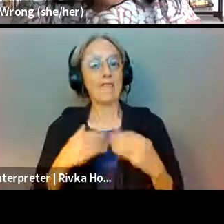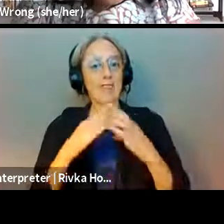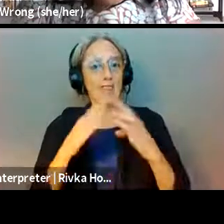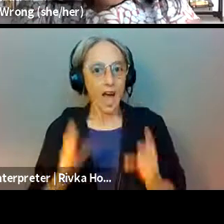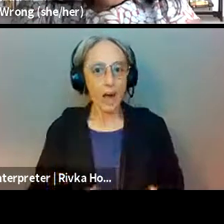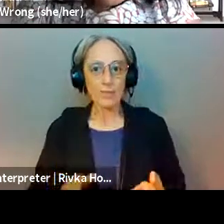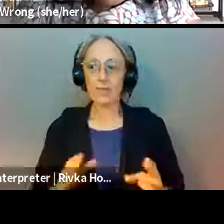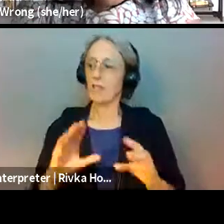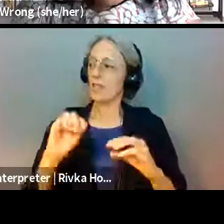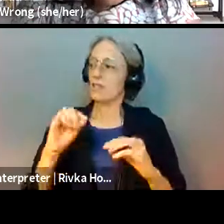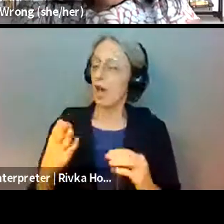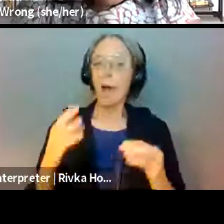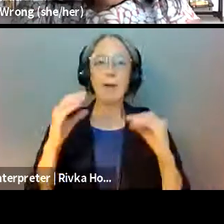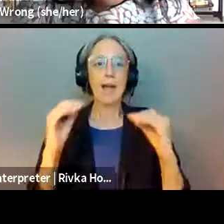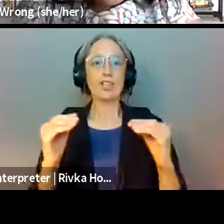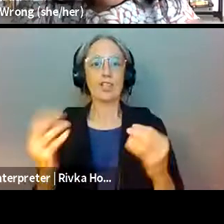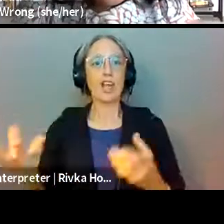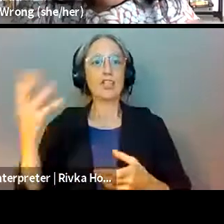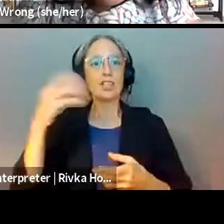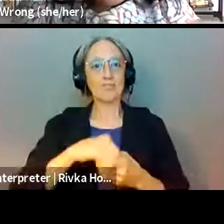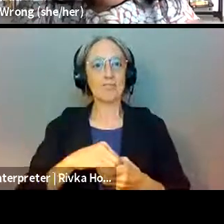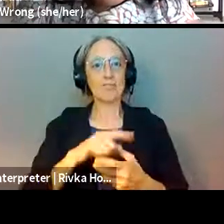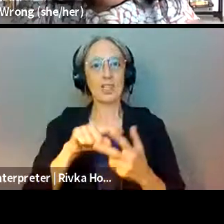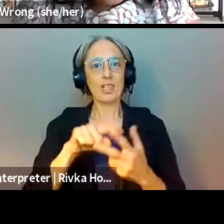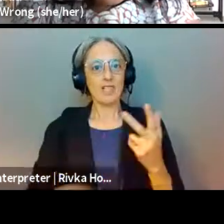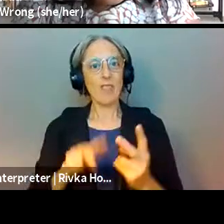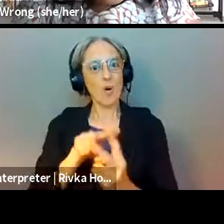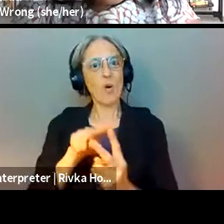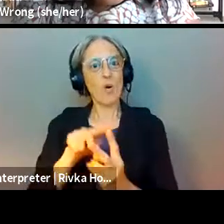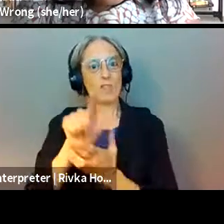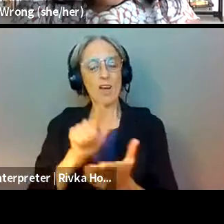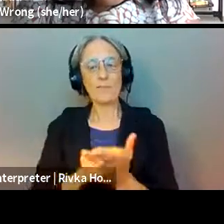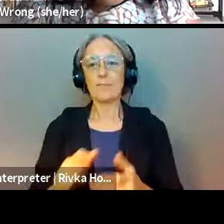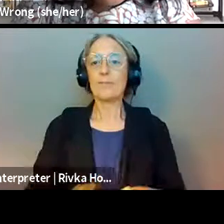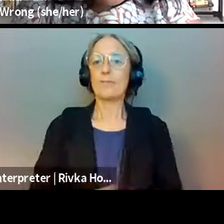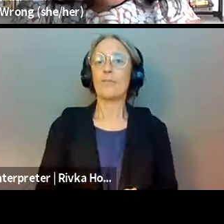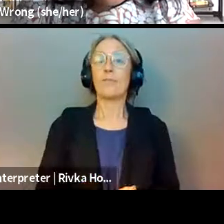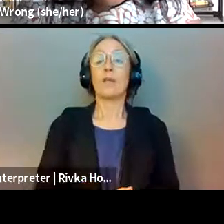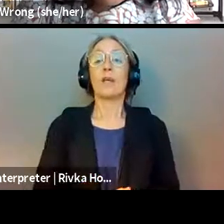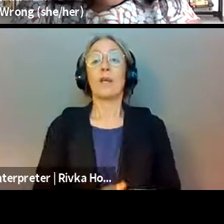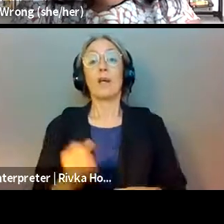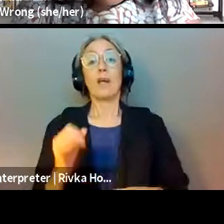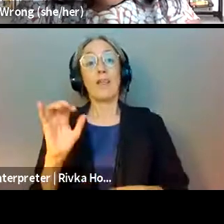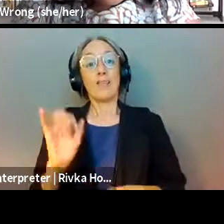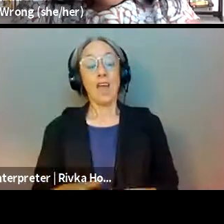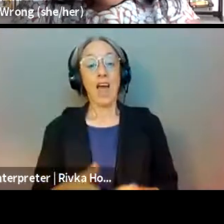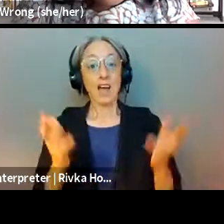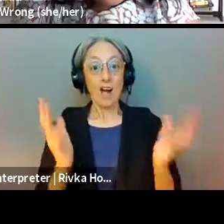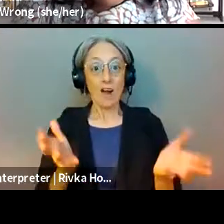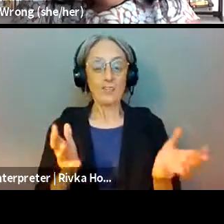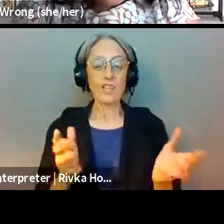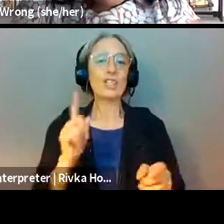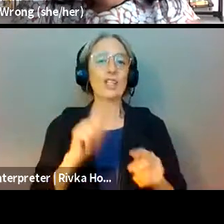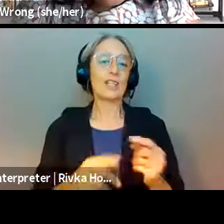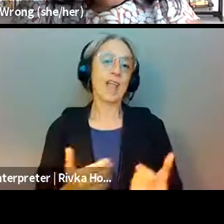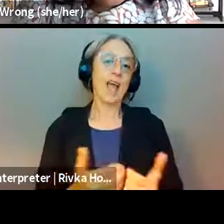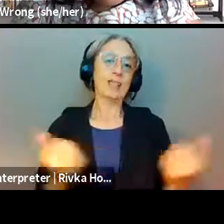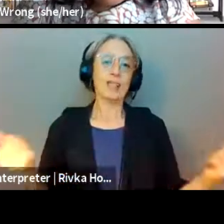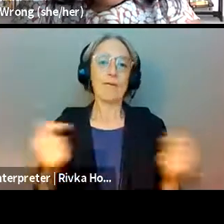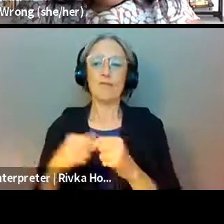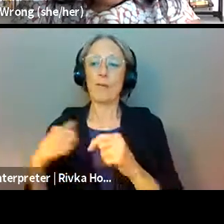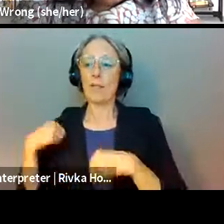now. Unfortunately, that conversation can't be untied to the last